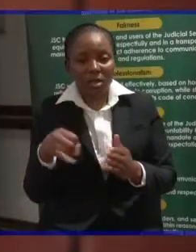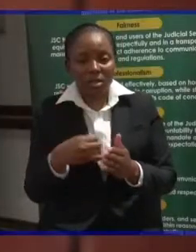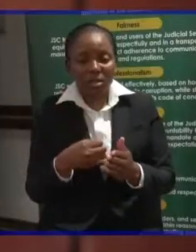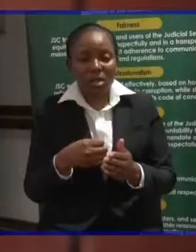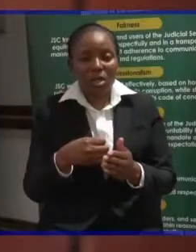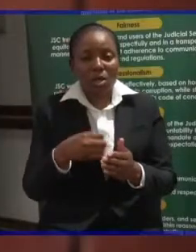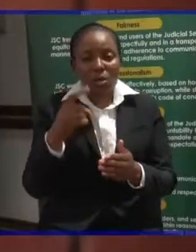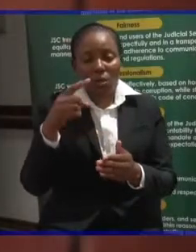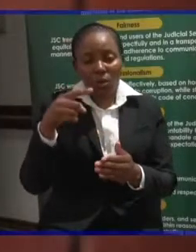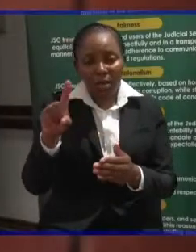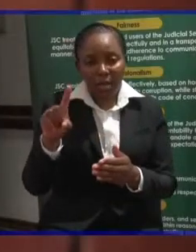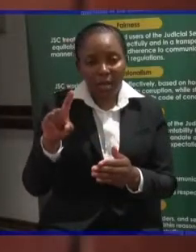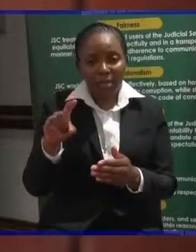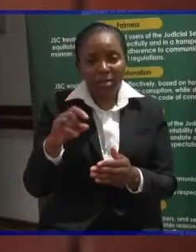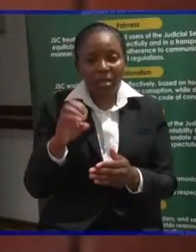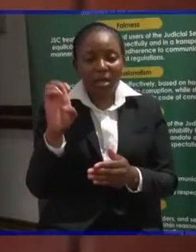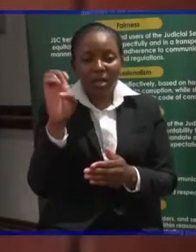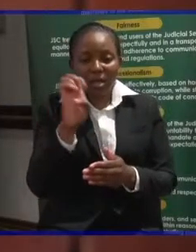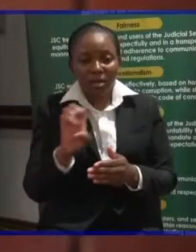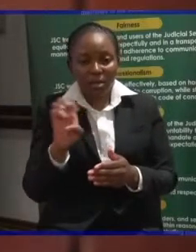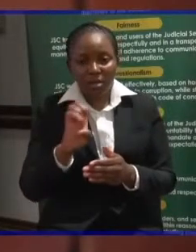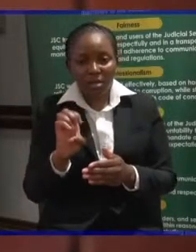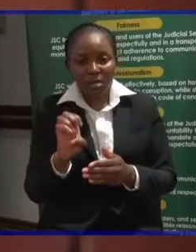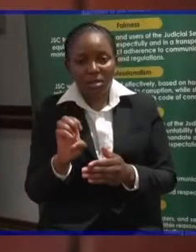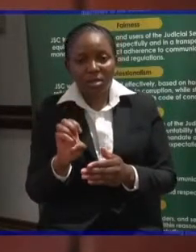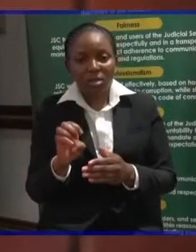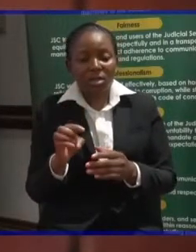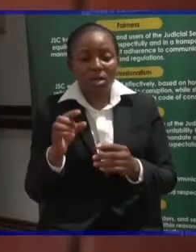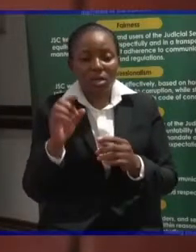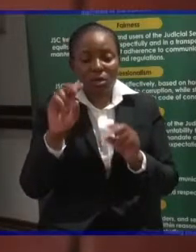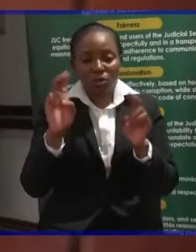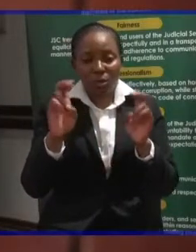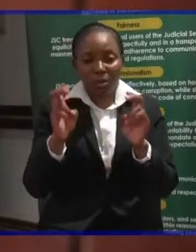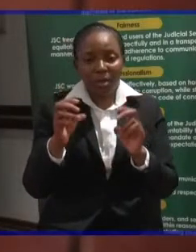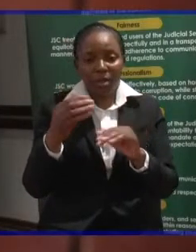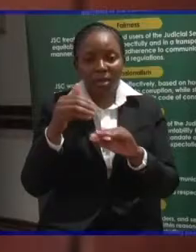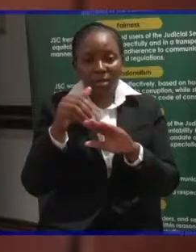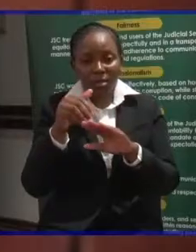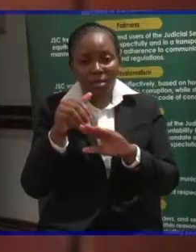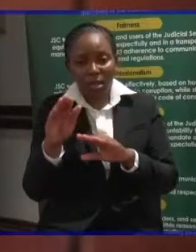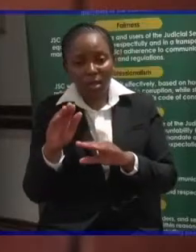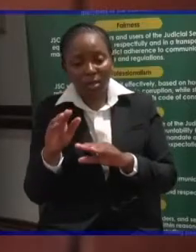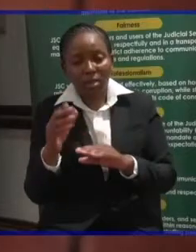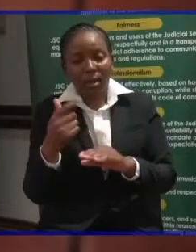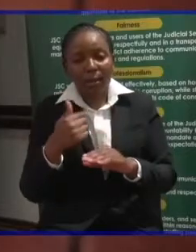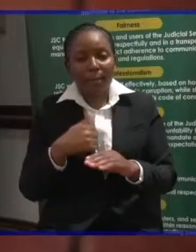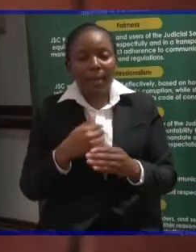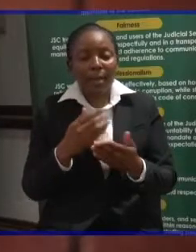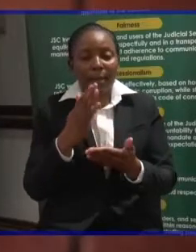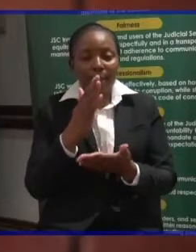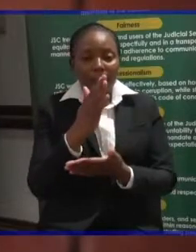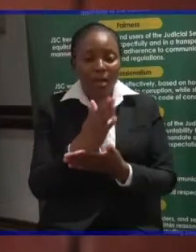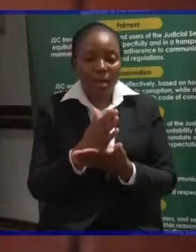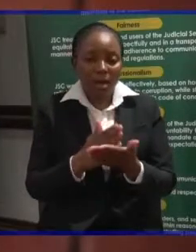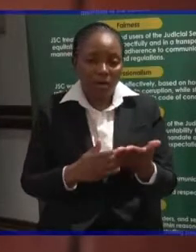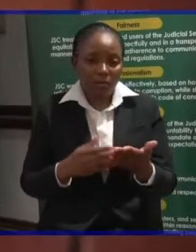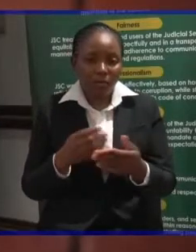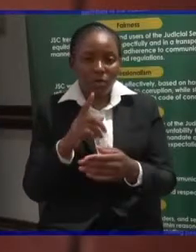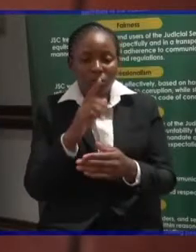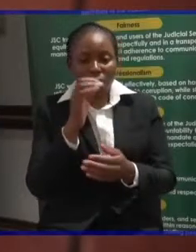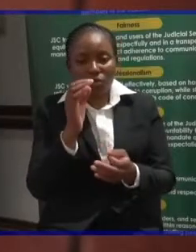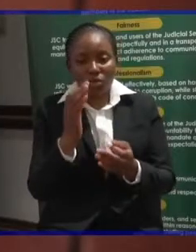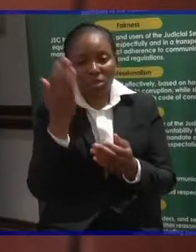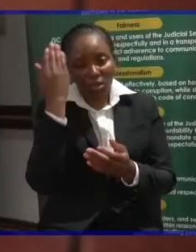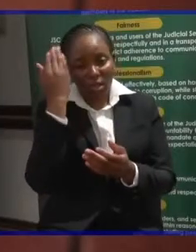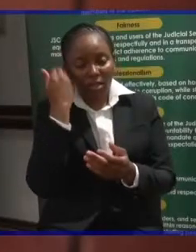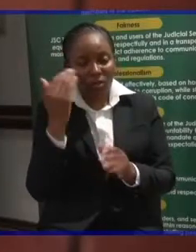correct the grammar and put the letterhead and then sign on my behalf and send it to the judge.